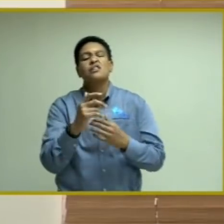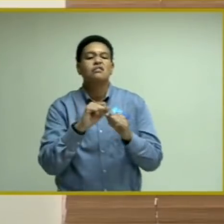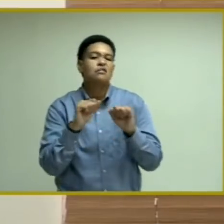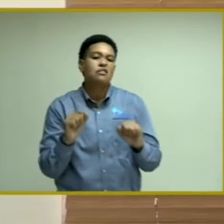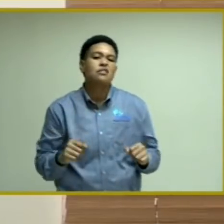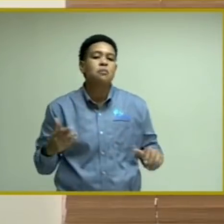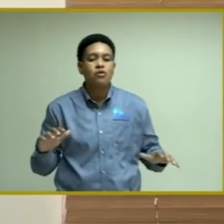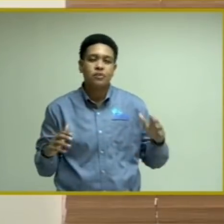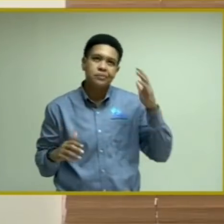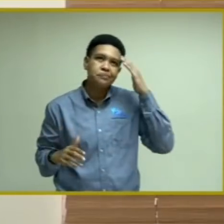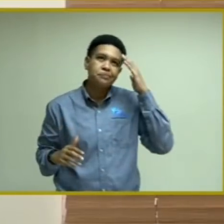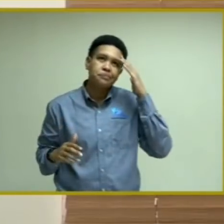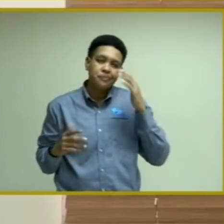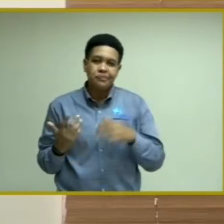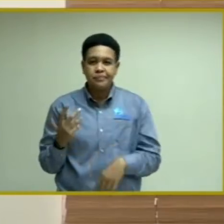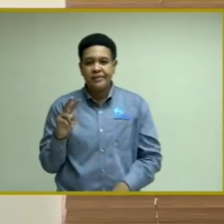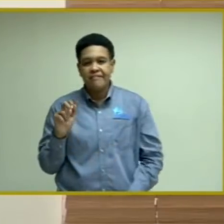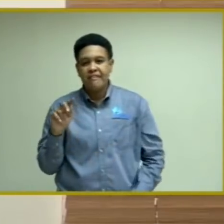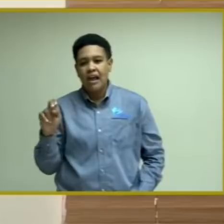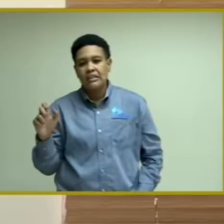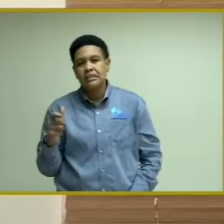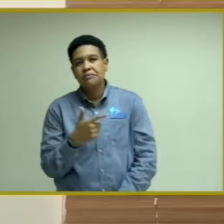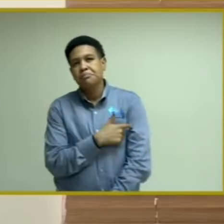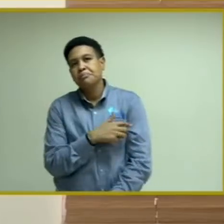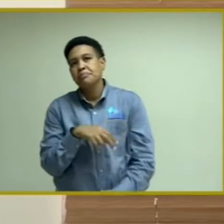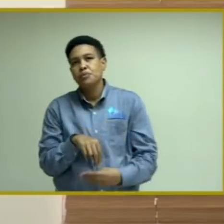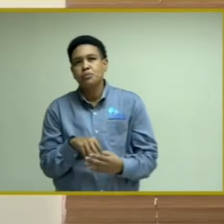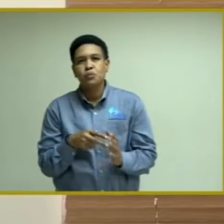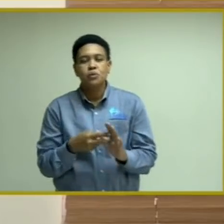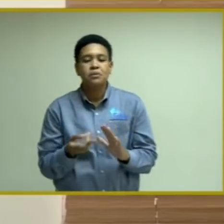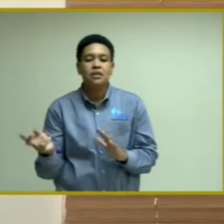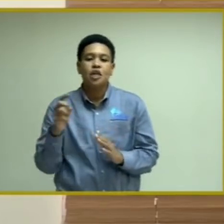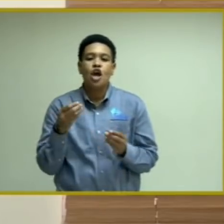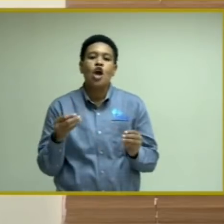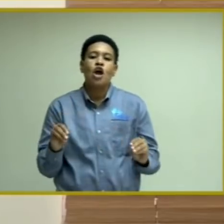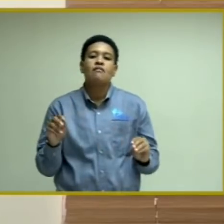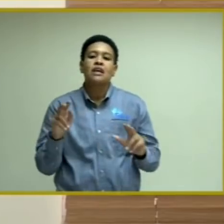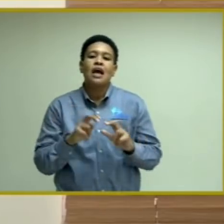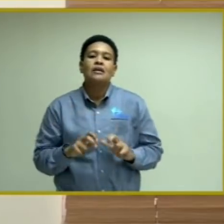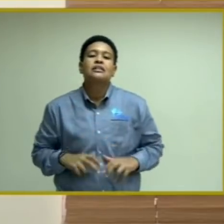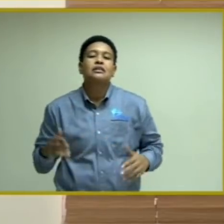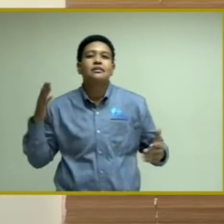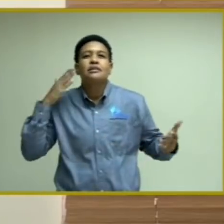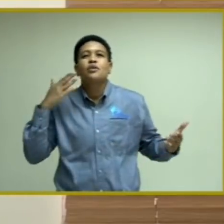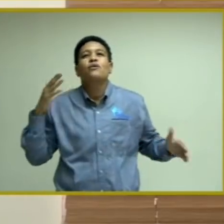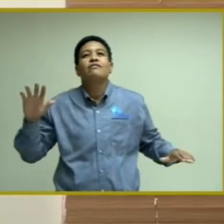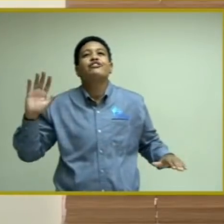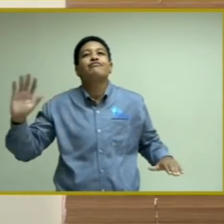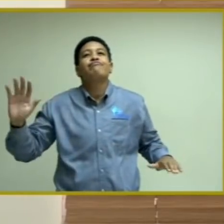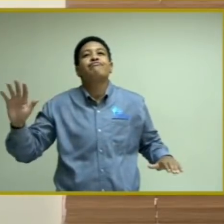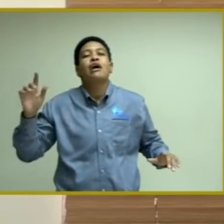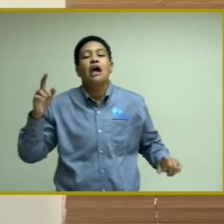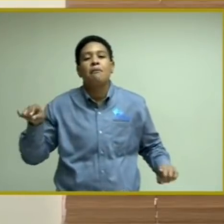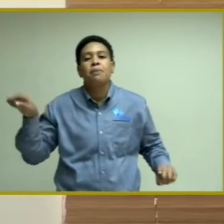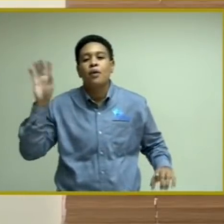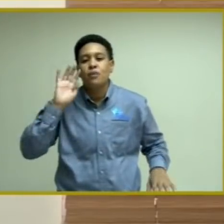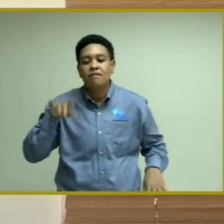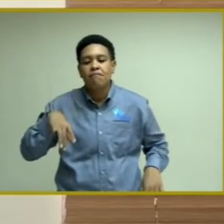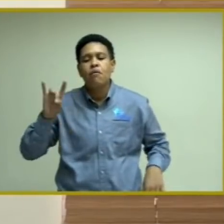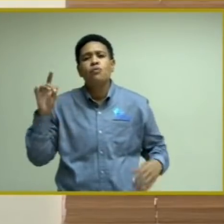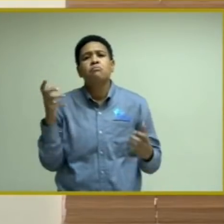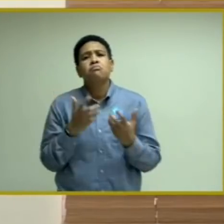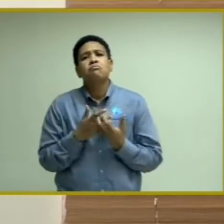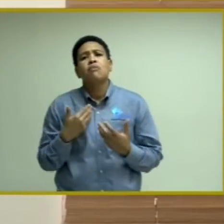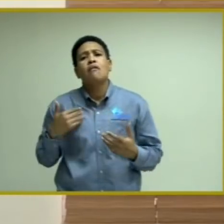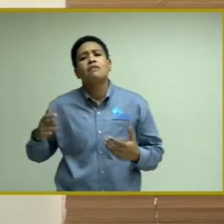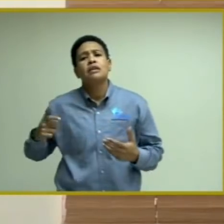system already. So their offices would have been assessed before, and they would have been found to have